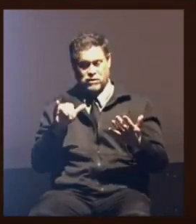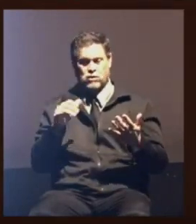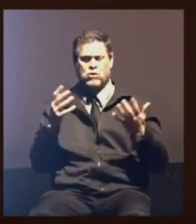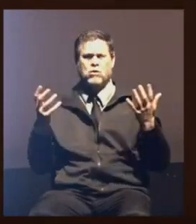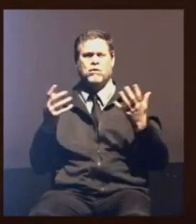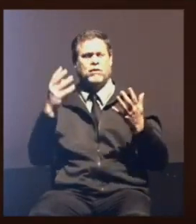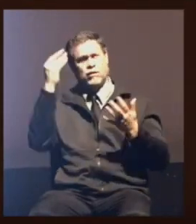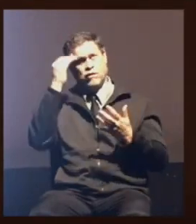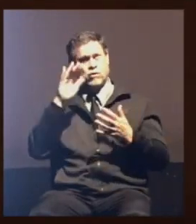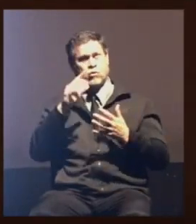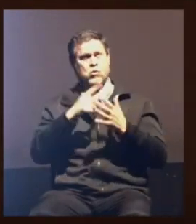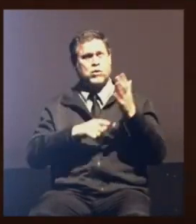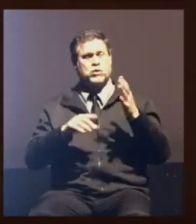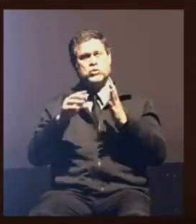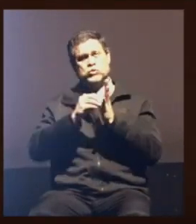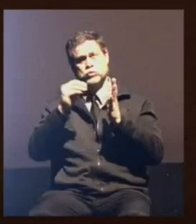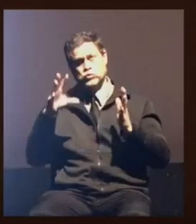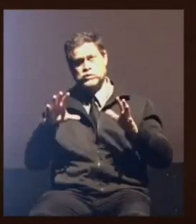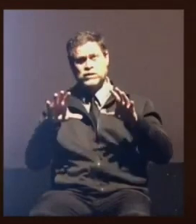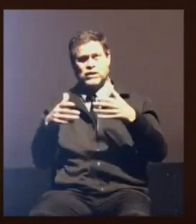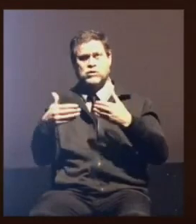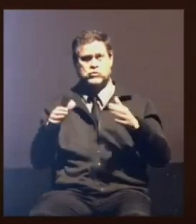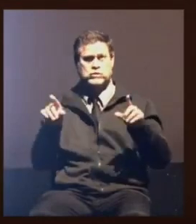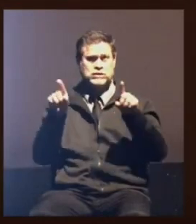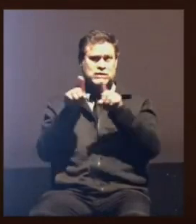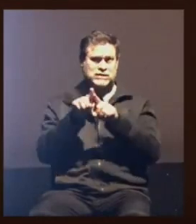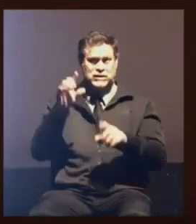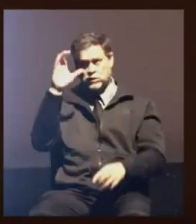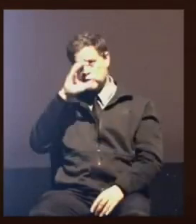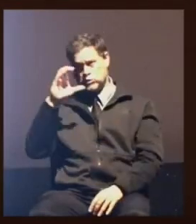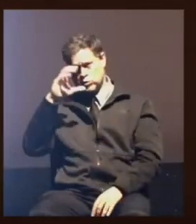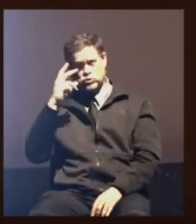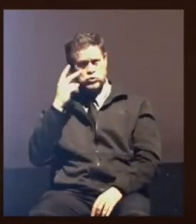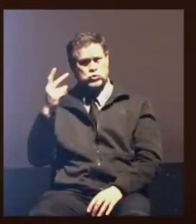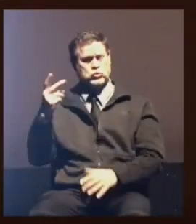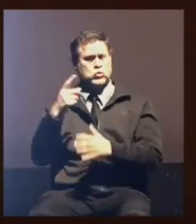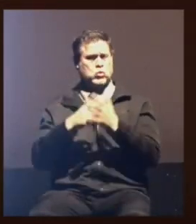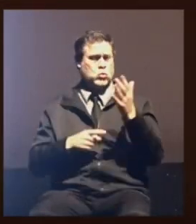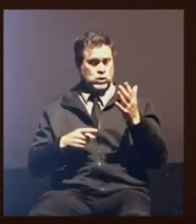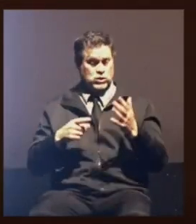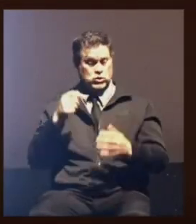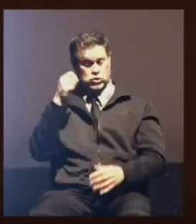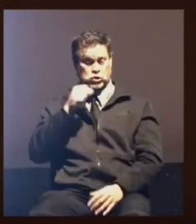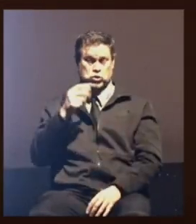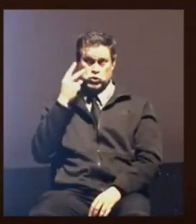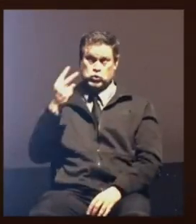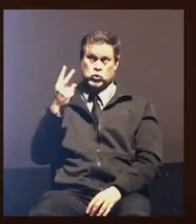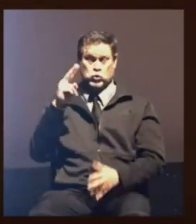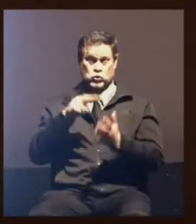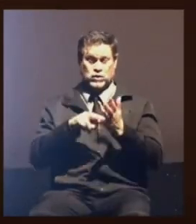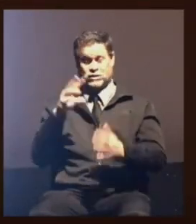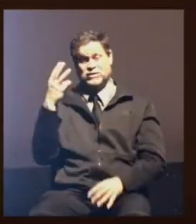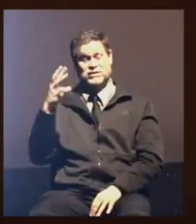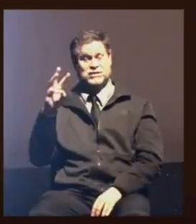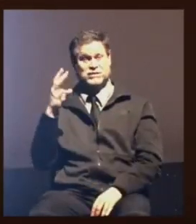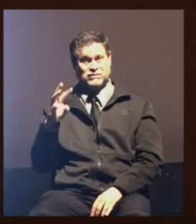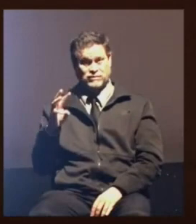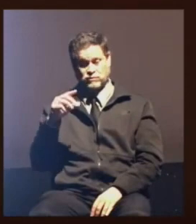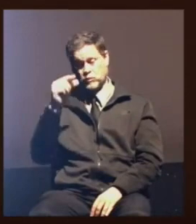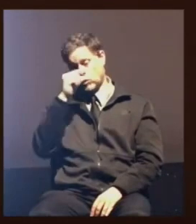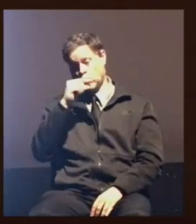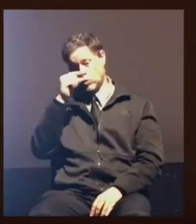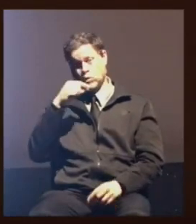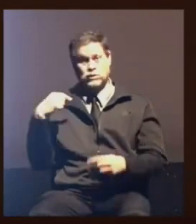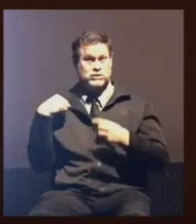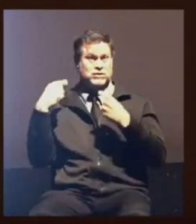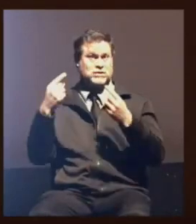these students in our classroom did that same search and saw what she saw in 2016? Google